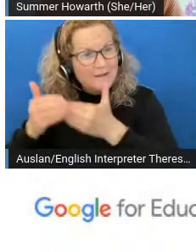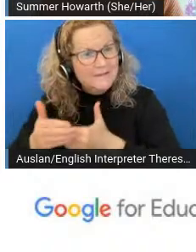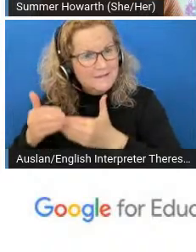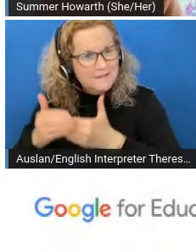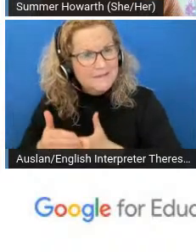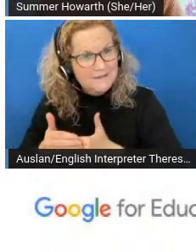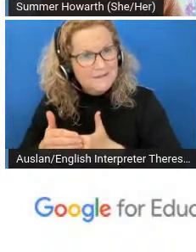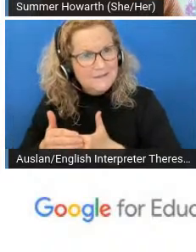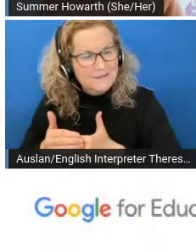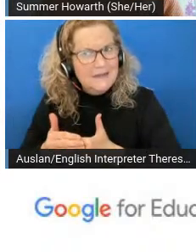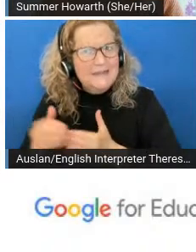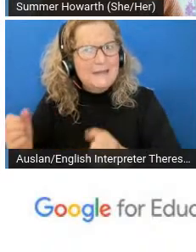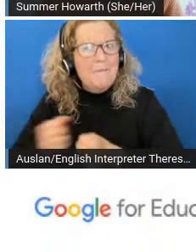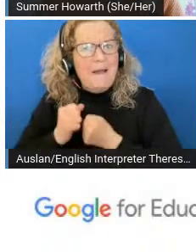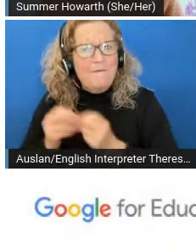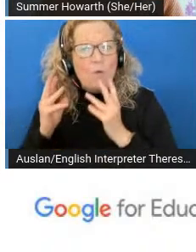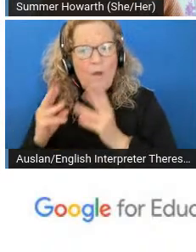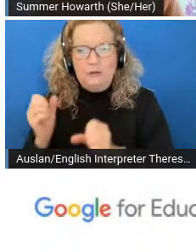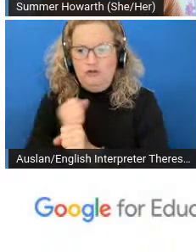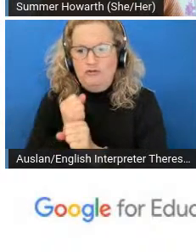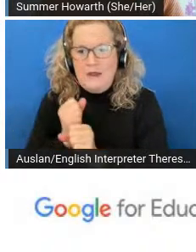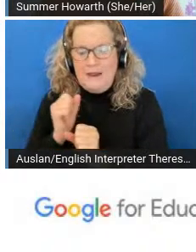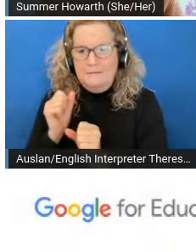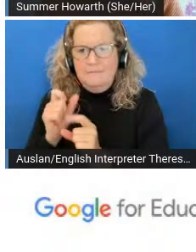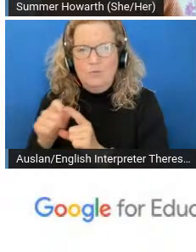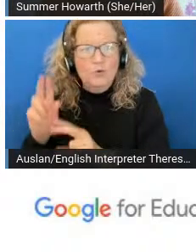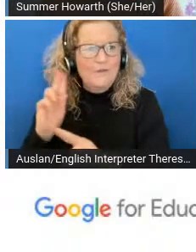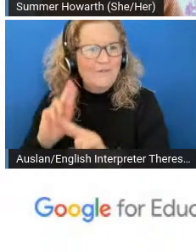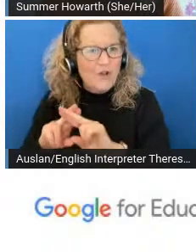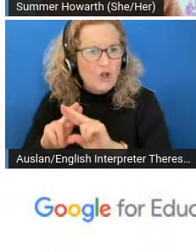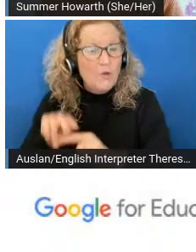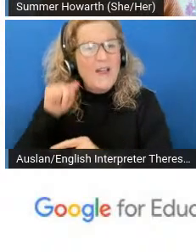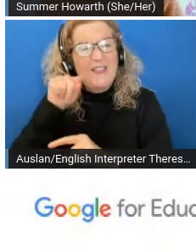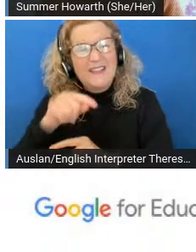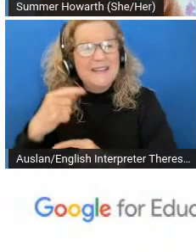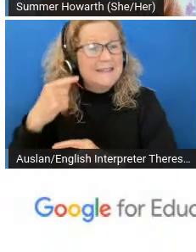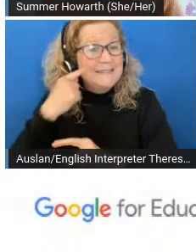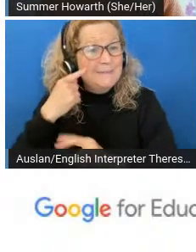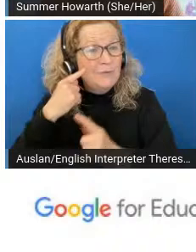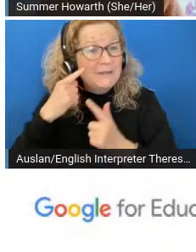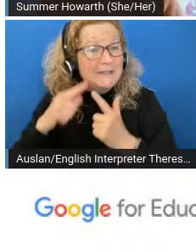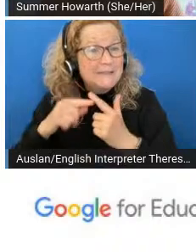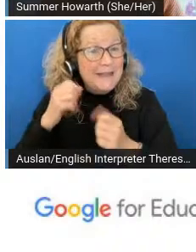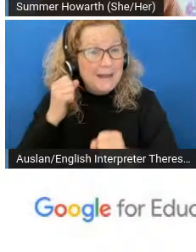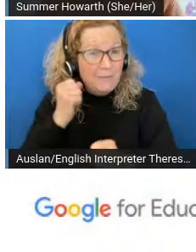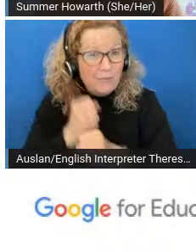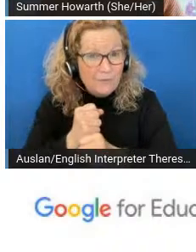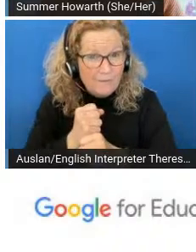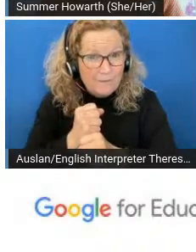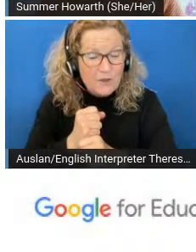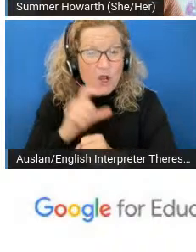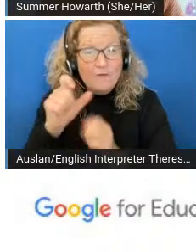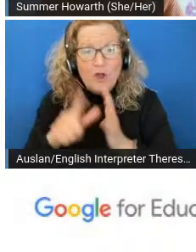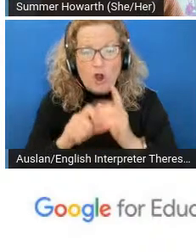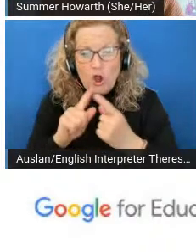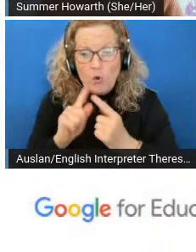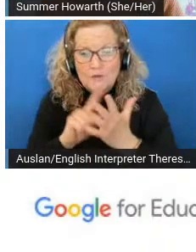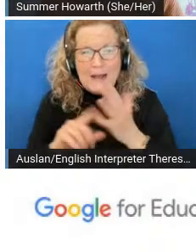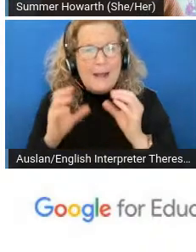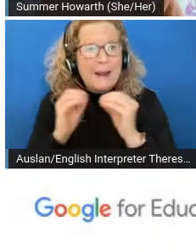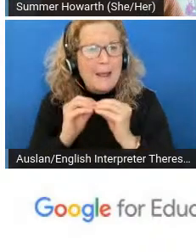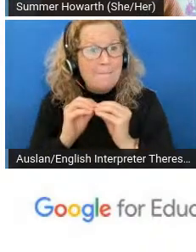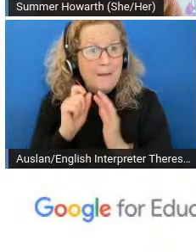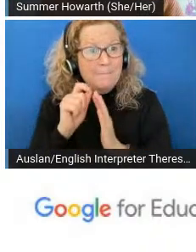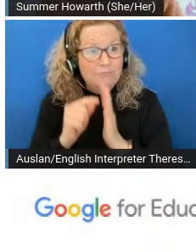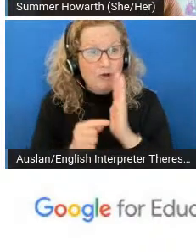create portfolios. So this is a really simple example of a code club project. So students working, and again,